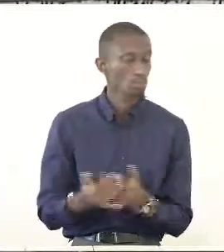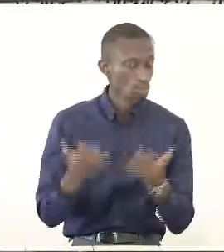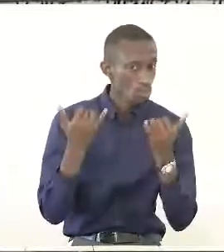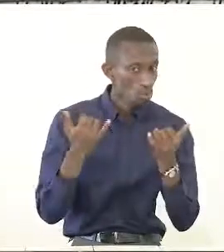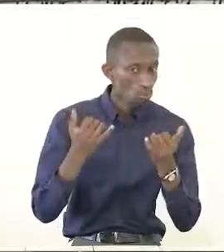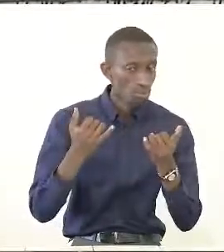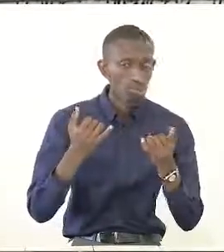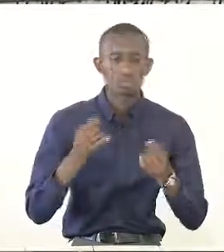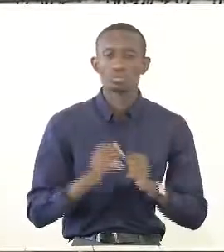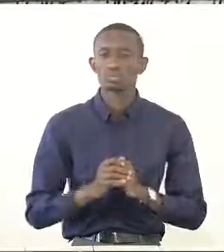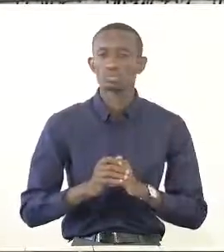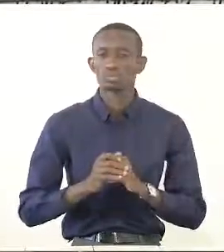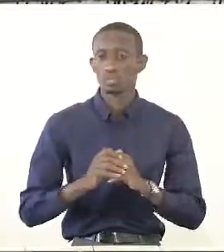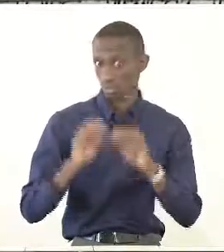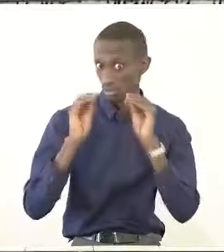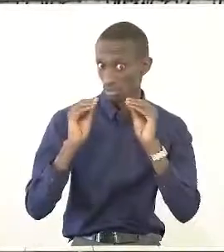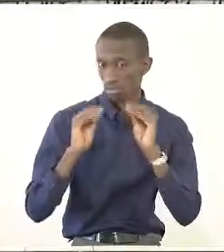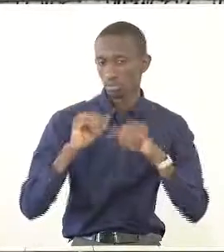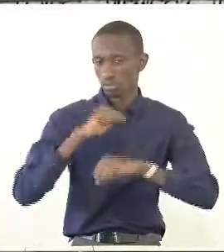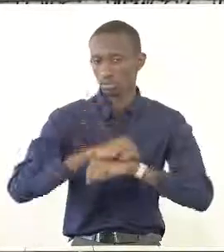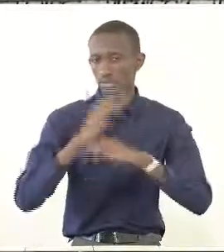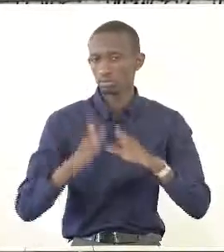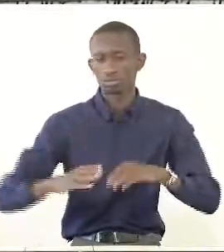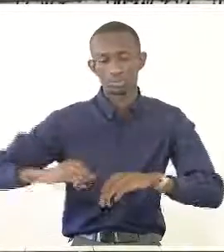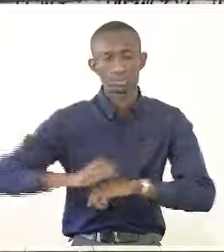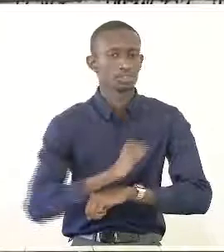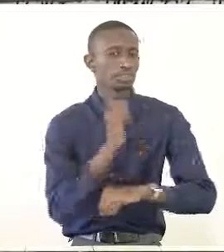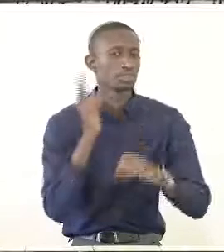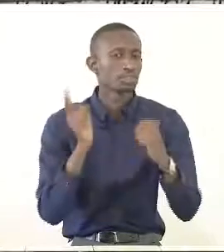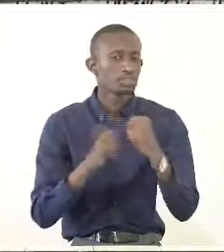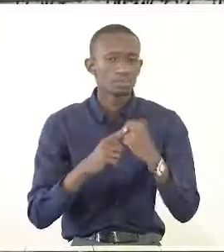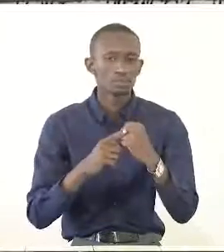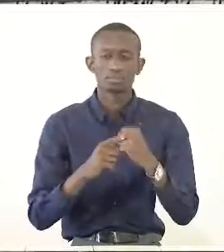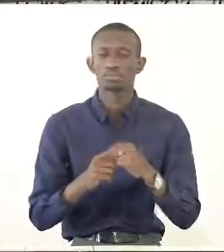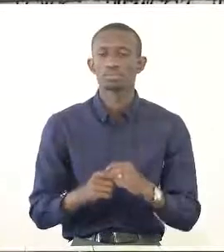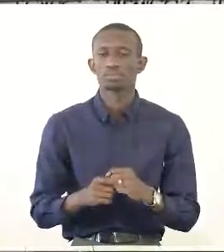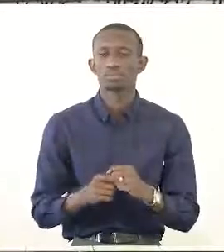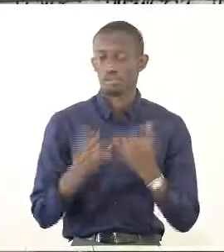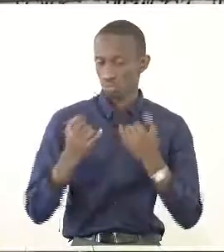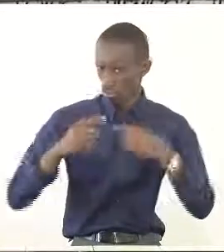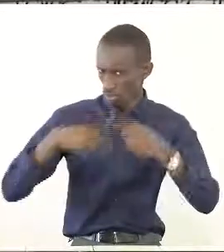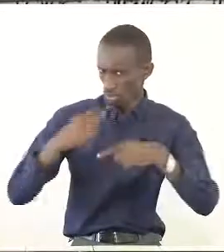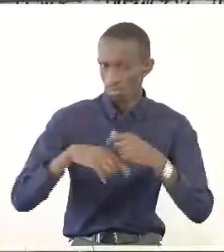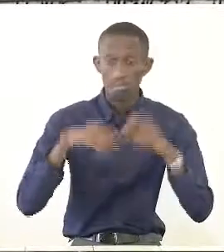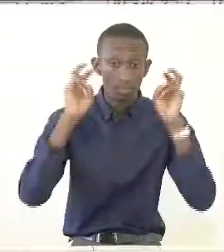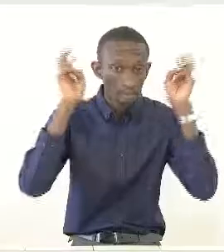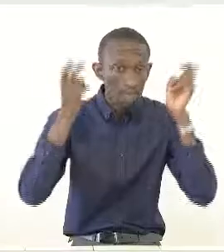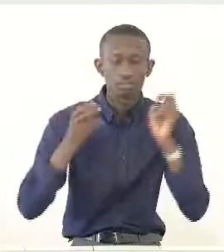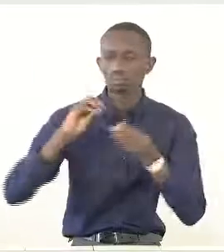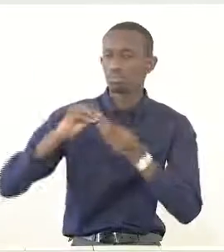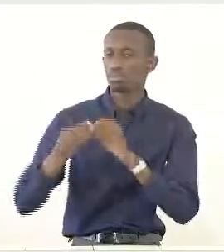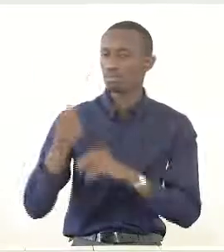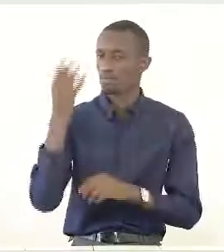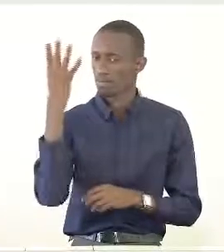senior 6 students. We are going to continue our unit 4